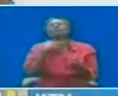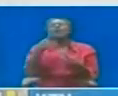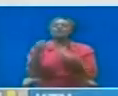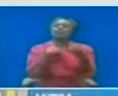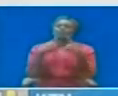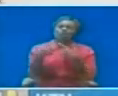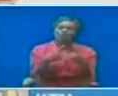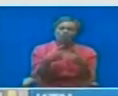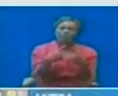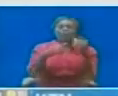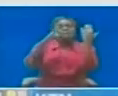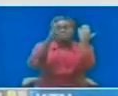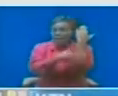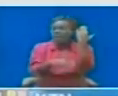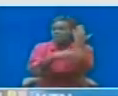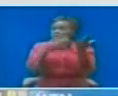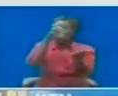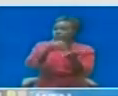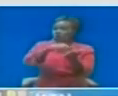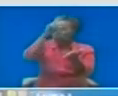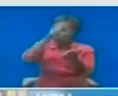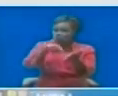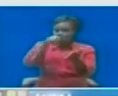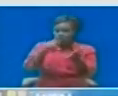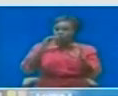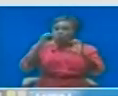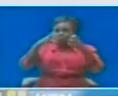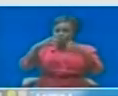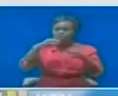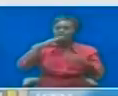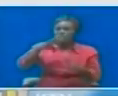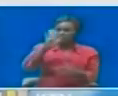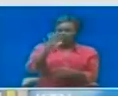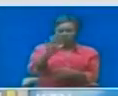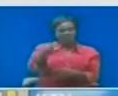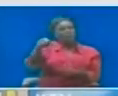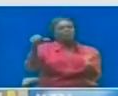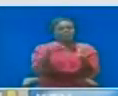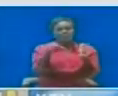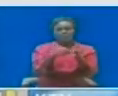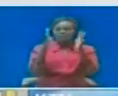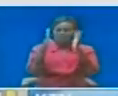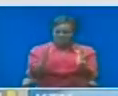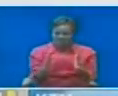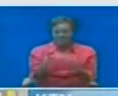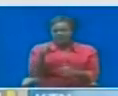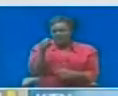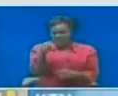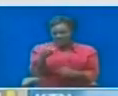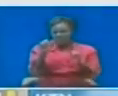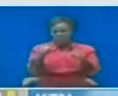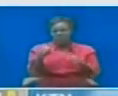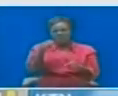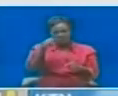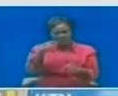And bad enough, if you have as well Googled your speech and are now presenting it to the audience, it kind of seems that they're